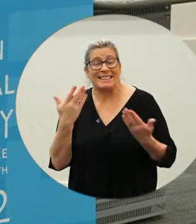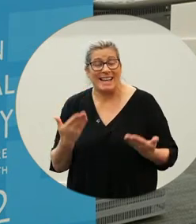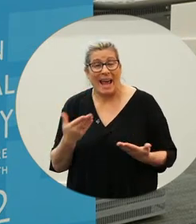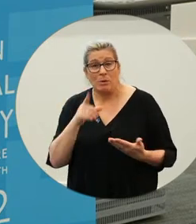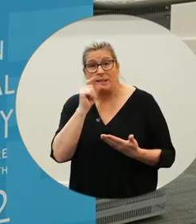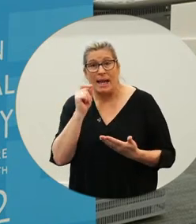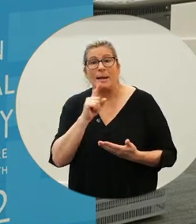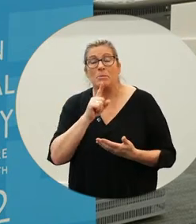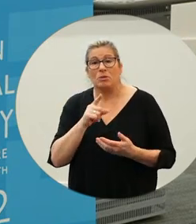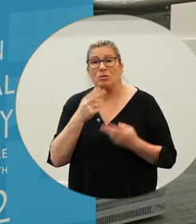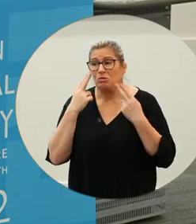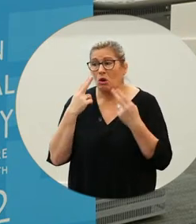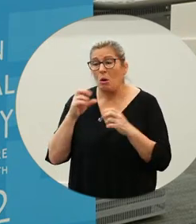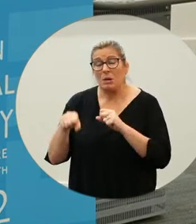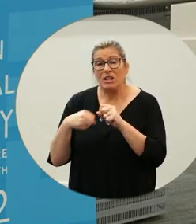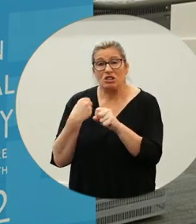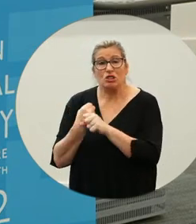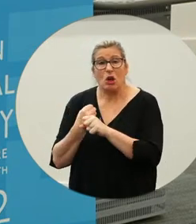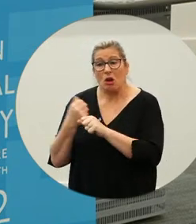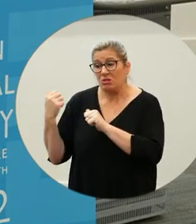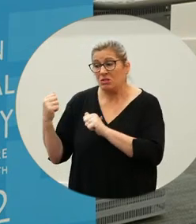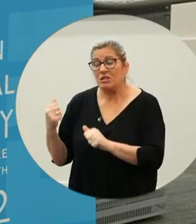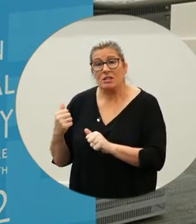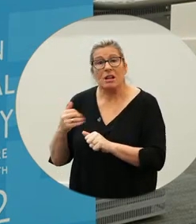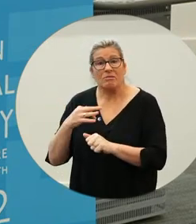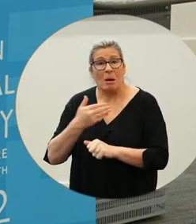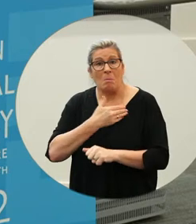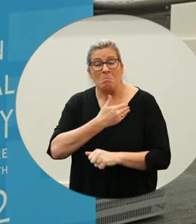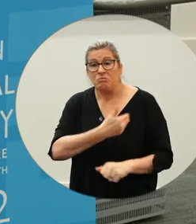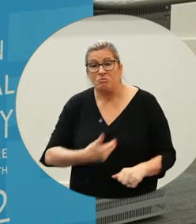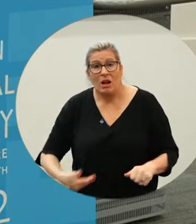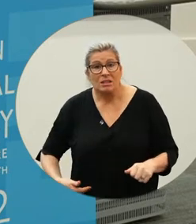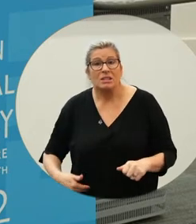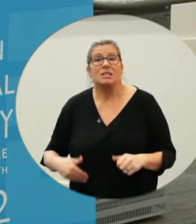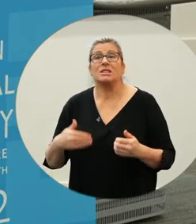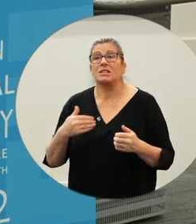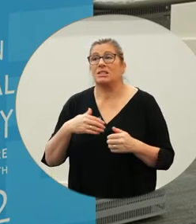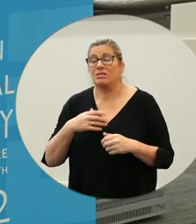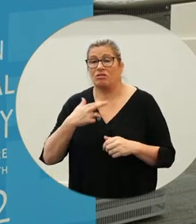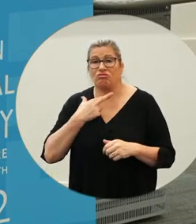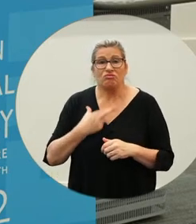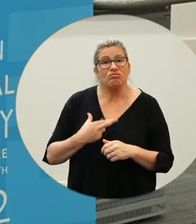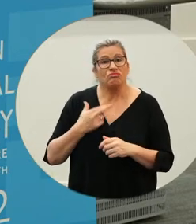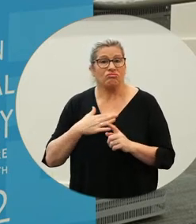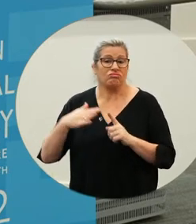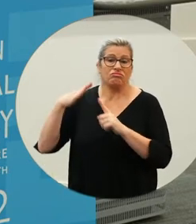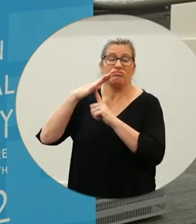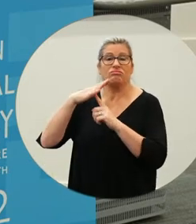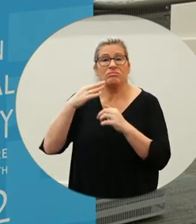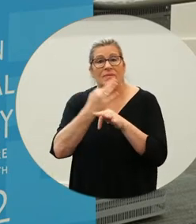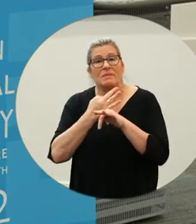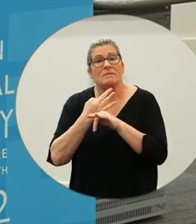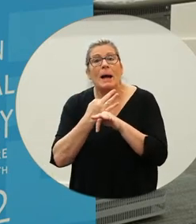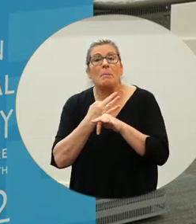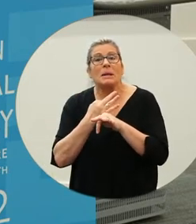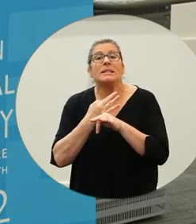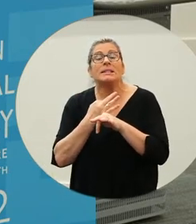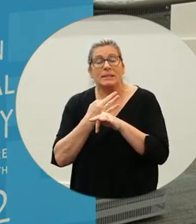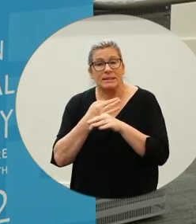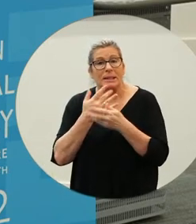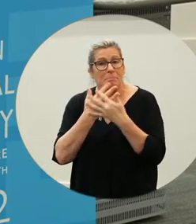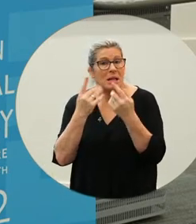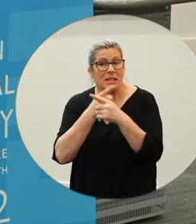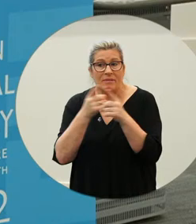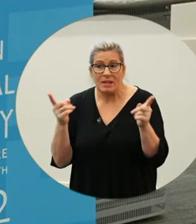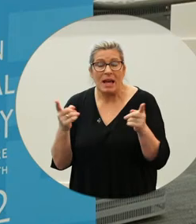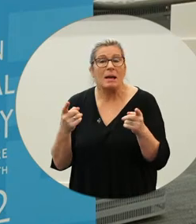younger sons, usually, of Protestant aristocratic families. Many of them would have, for